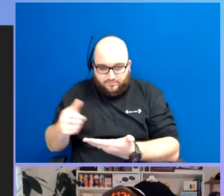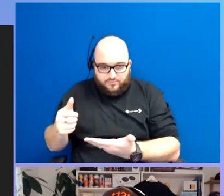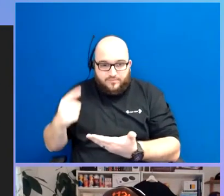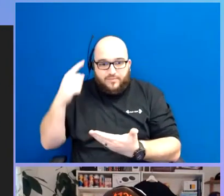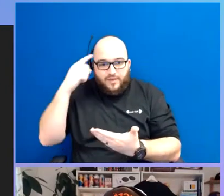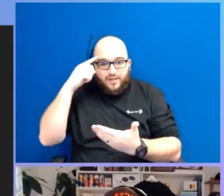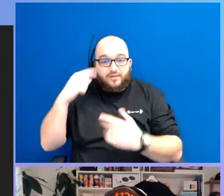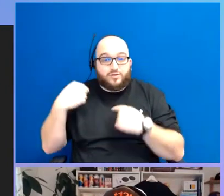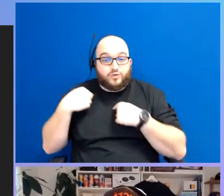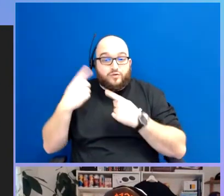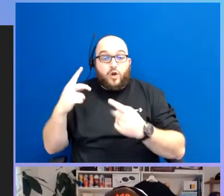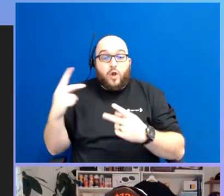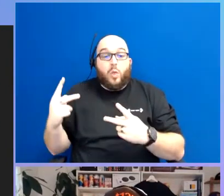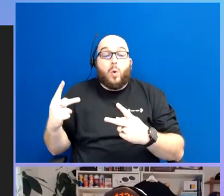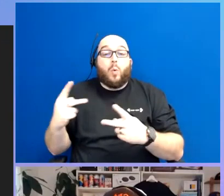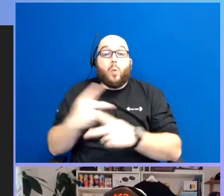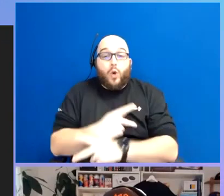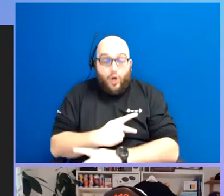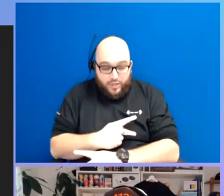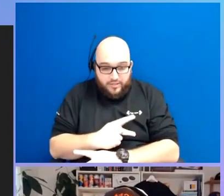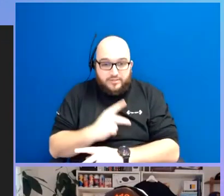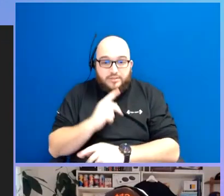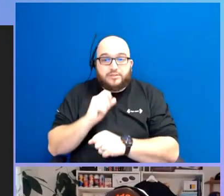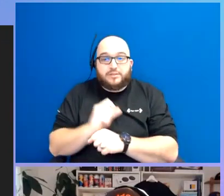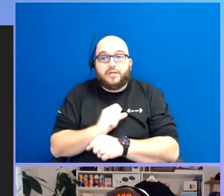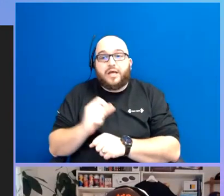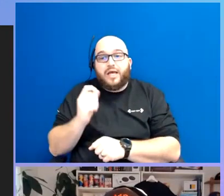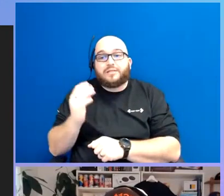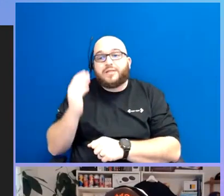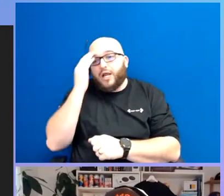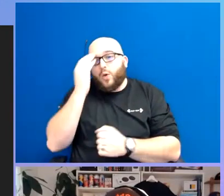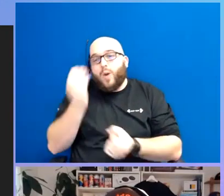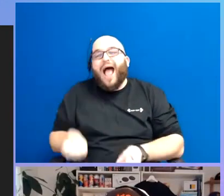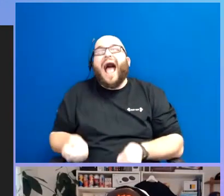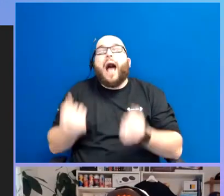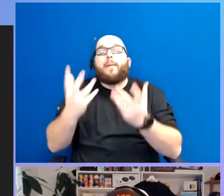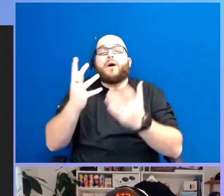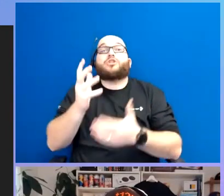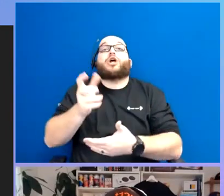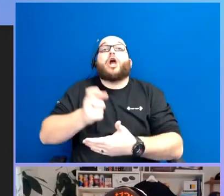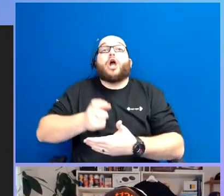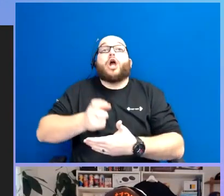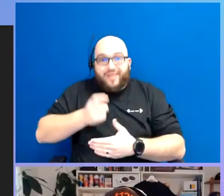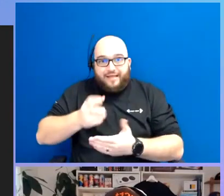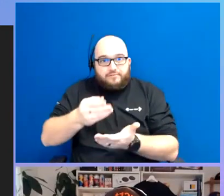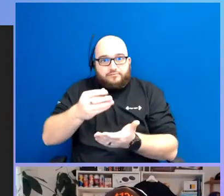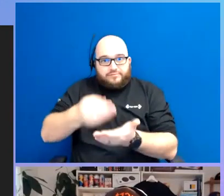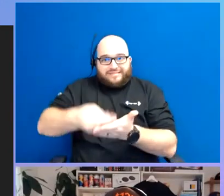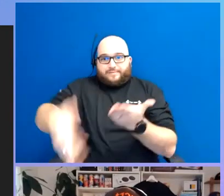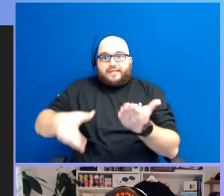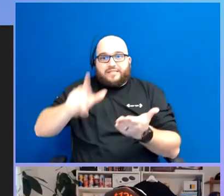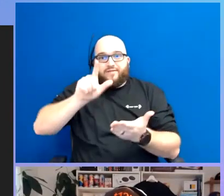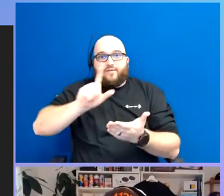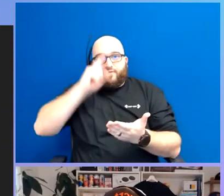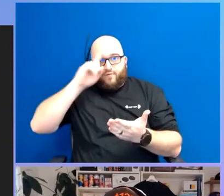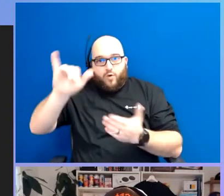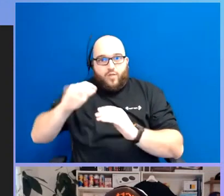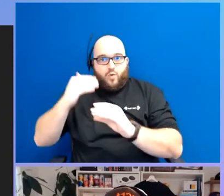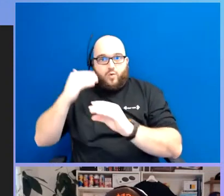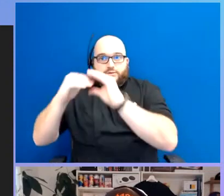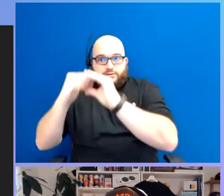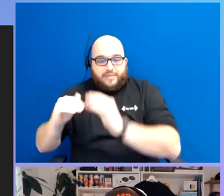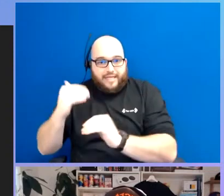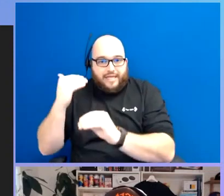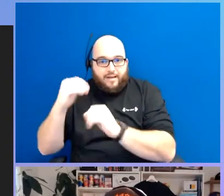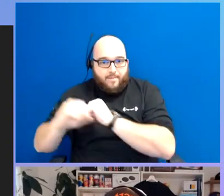is that I know how much it costs to do the marketing emails. And I just get